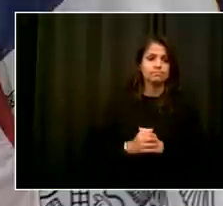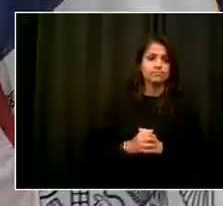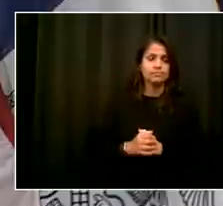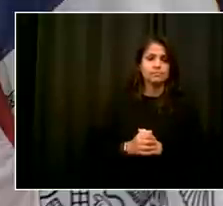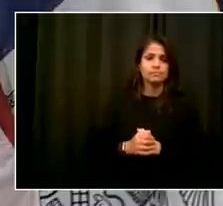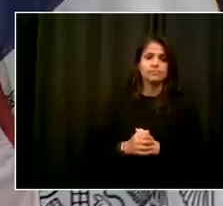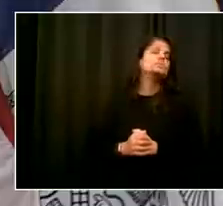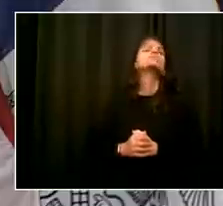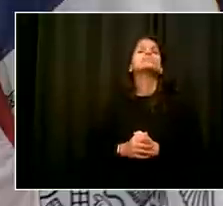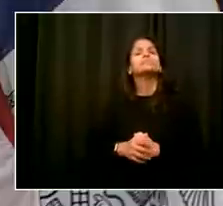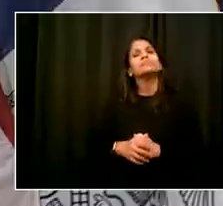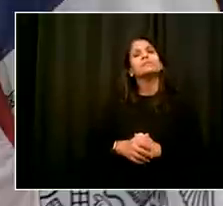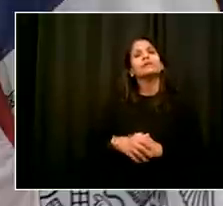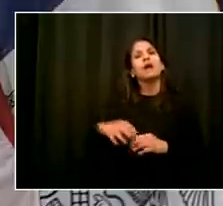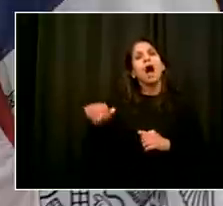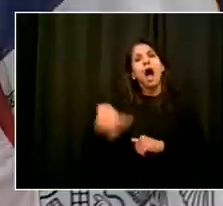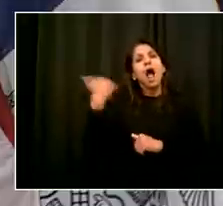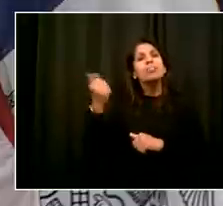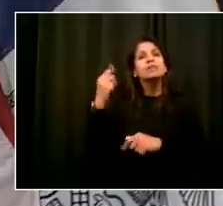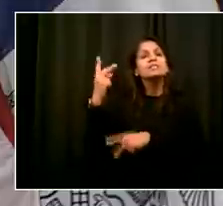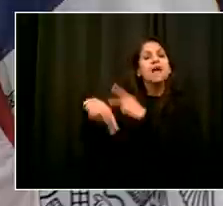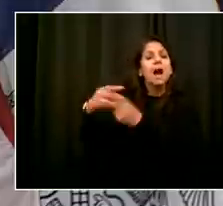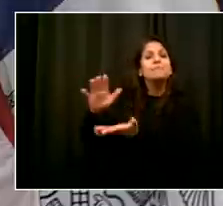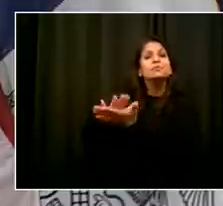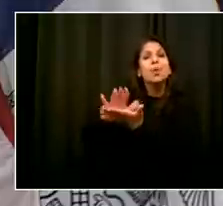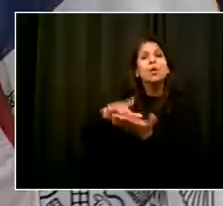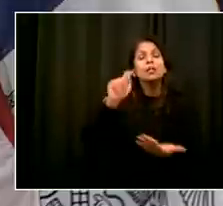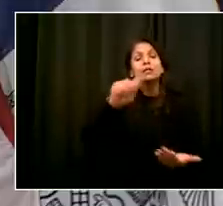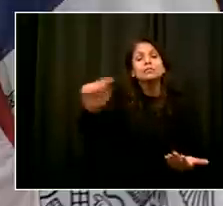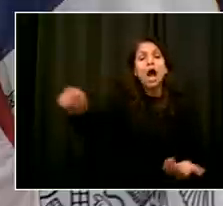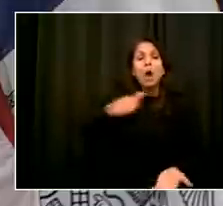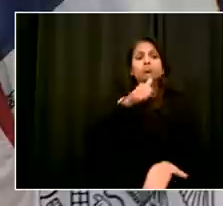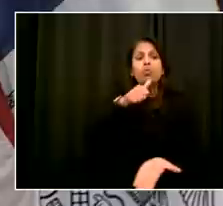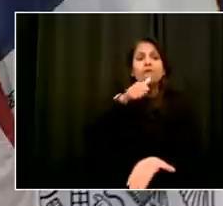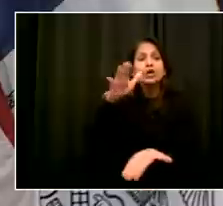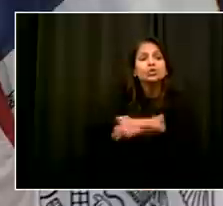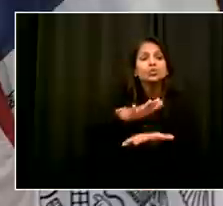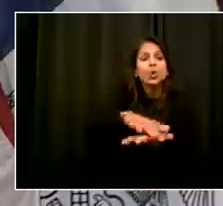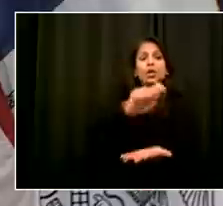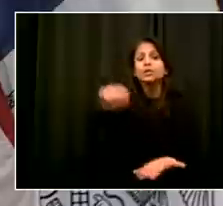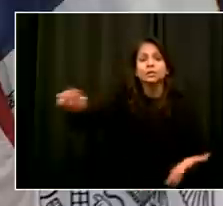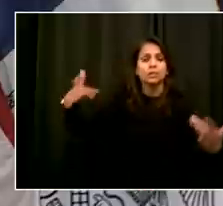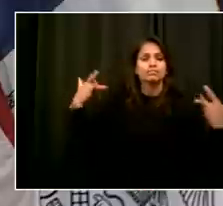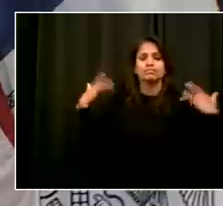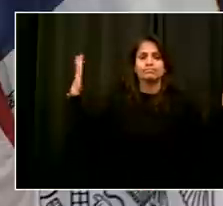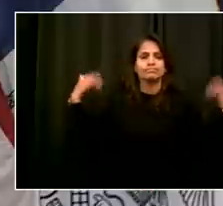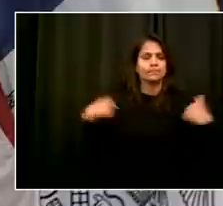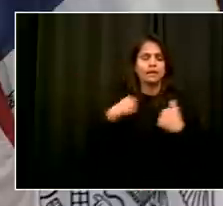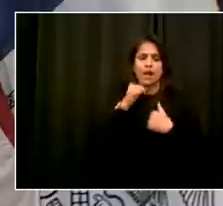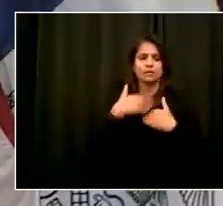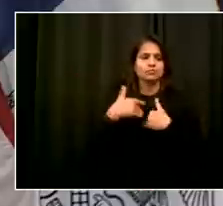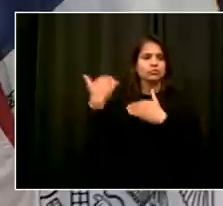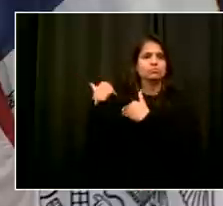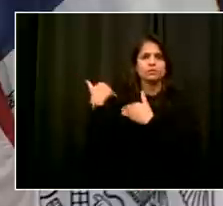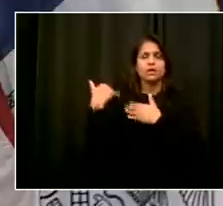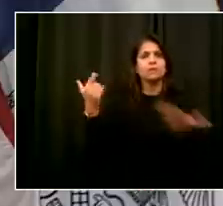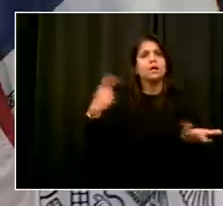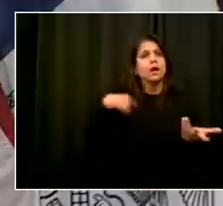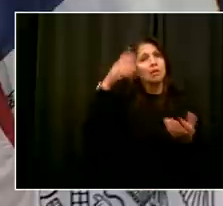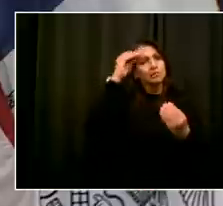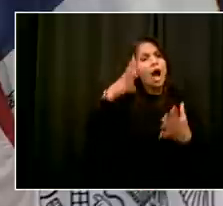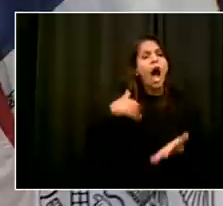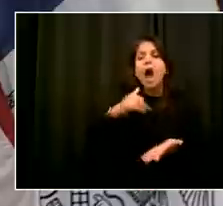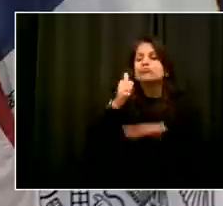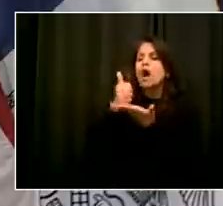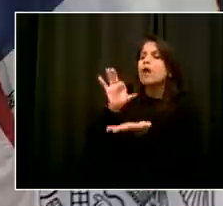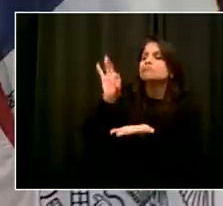schools, they have an obligation, but we'll help them. The Department of Health has been there for them the whole way through. We'll help them get the free test from the state. We'll